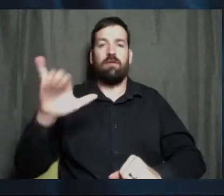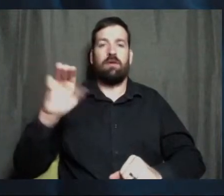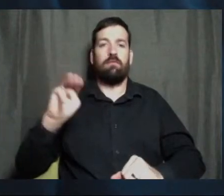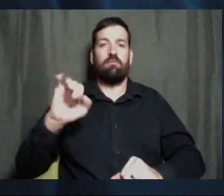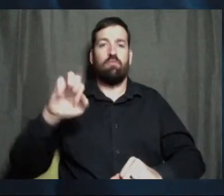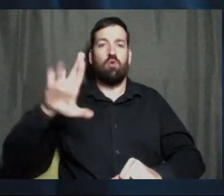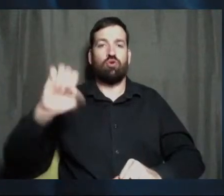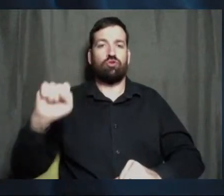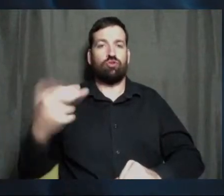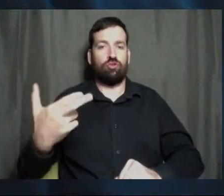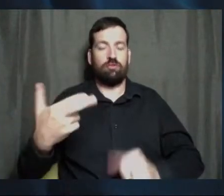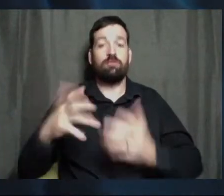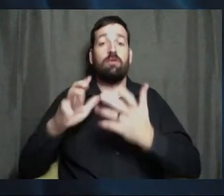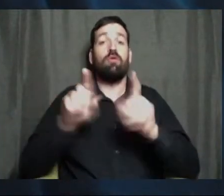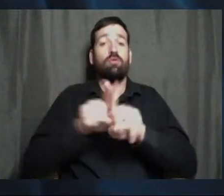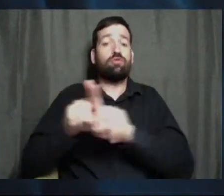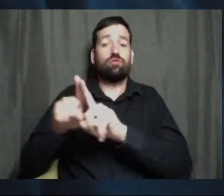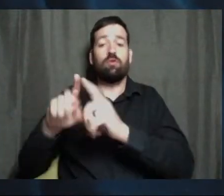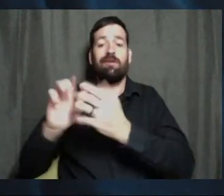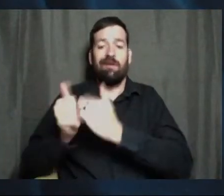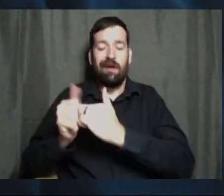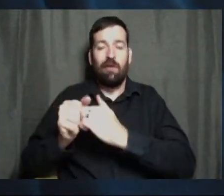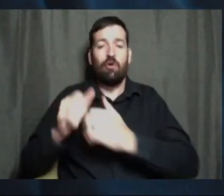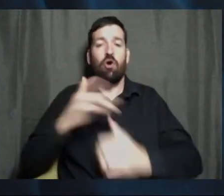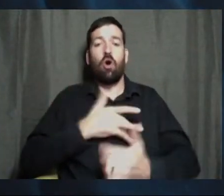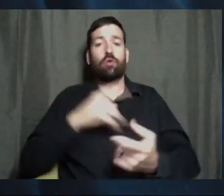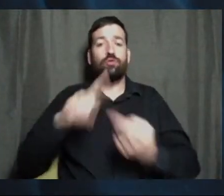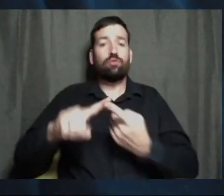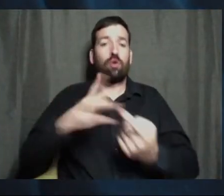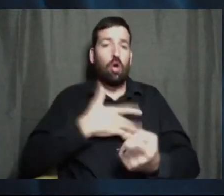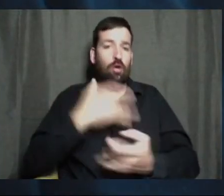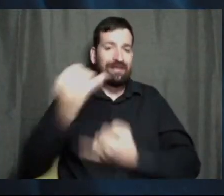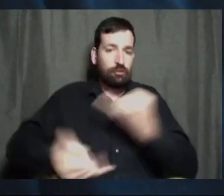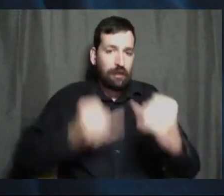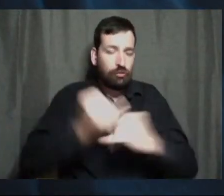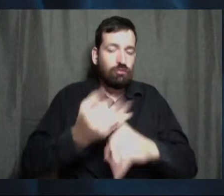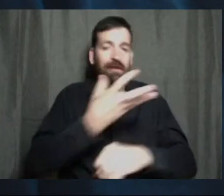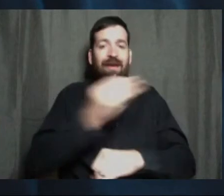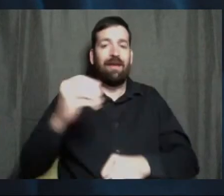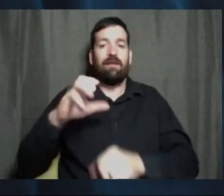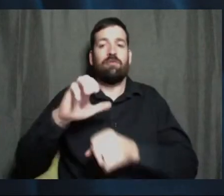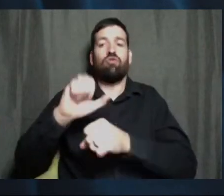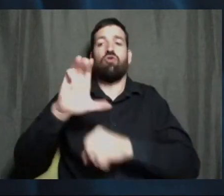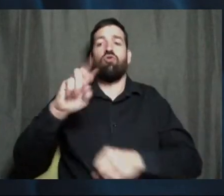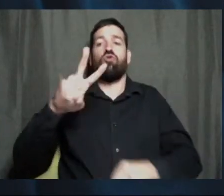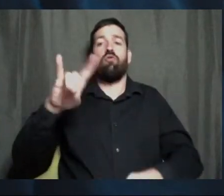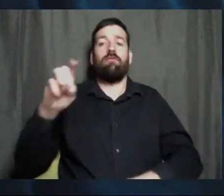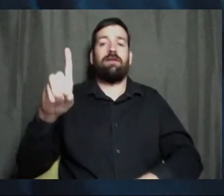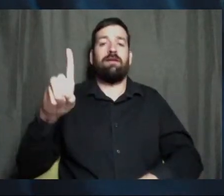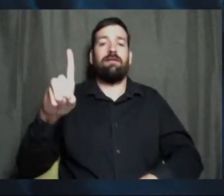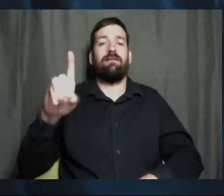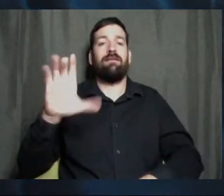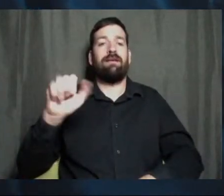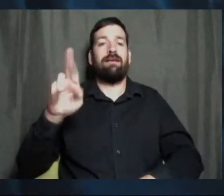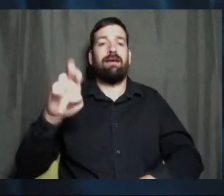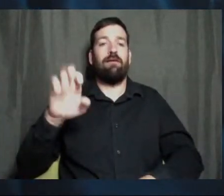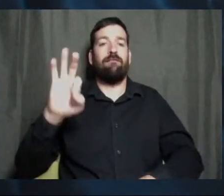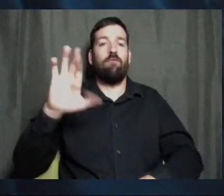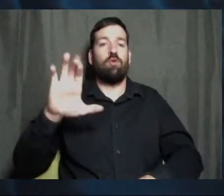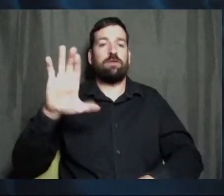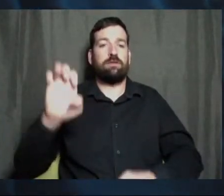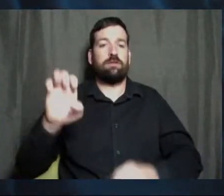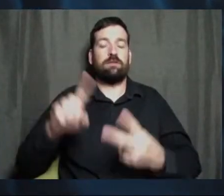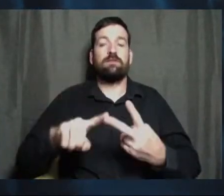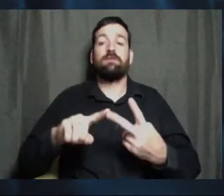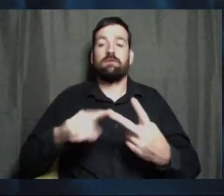the COVID Care Force and Heart to Heart International are helping to serve our communities and way beyond. So we are joined by Heart to Heart